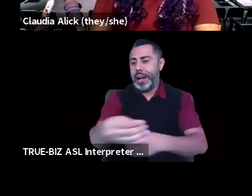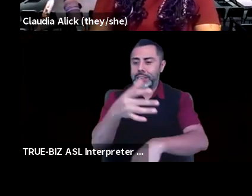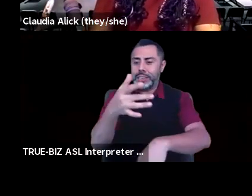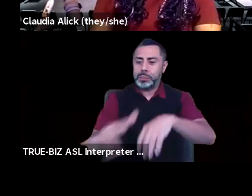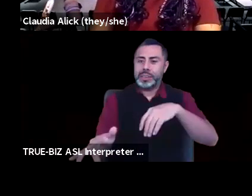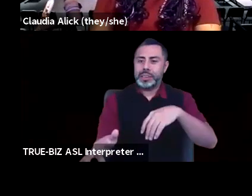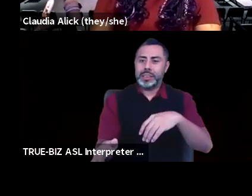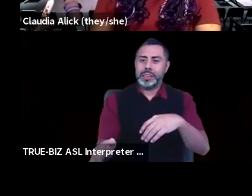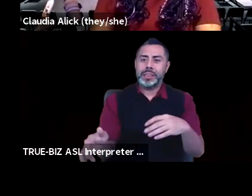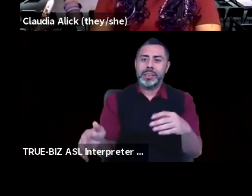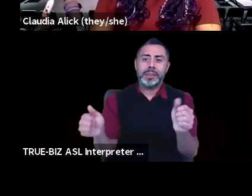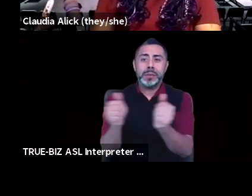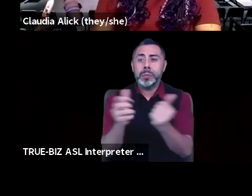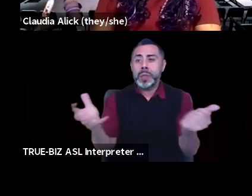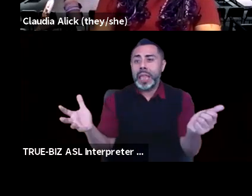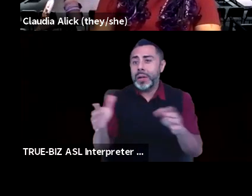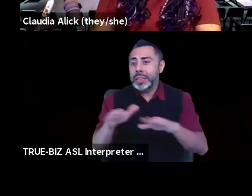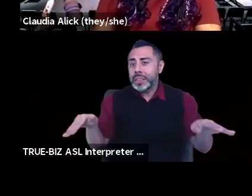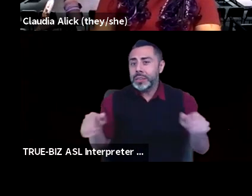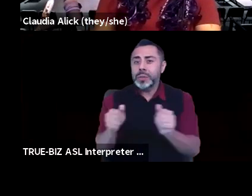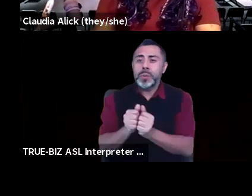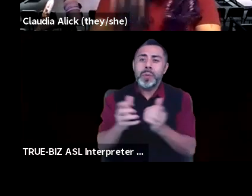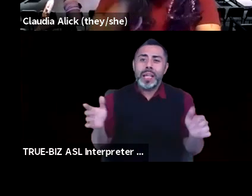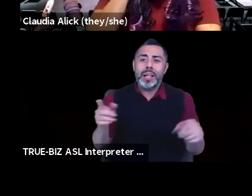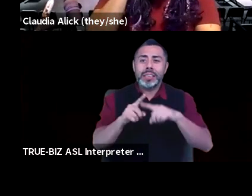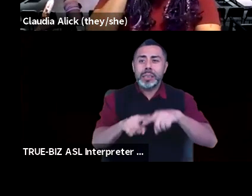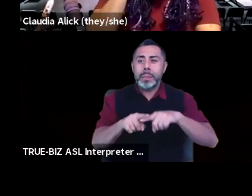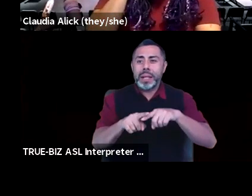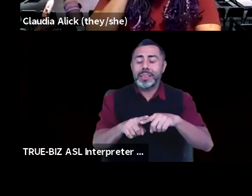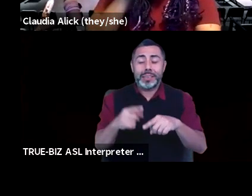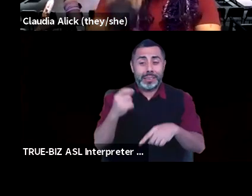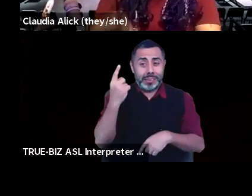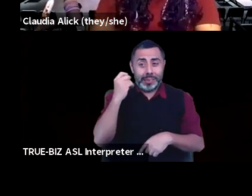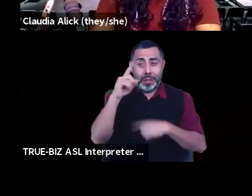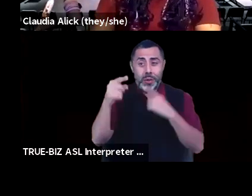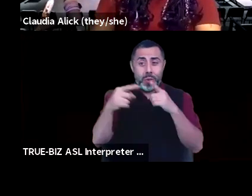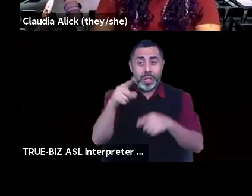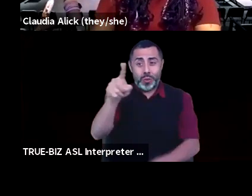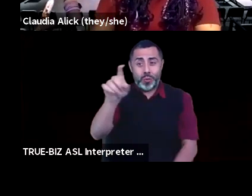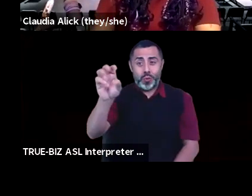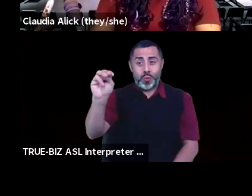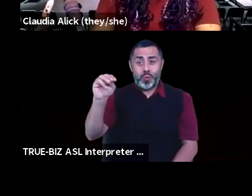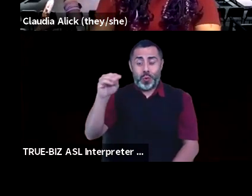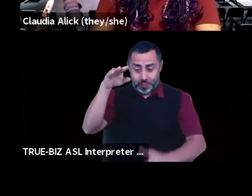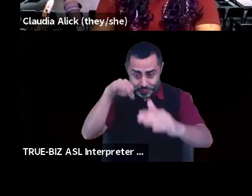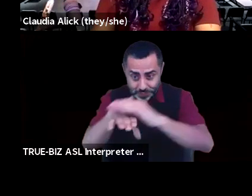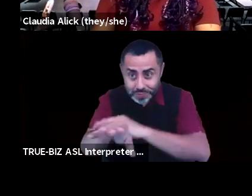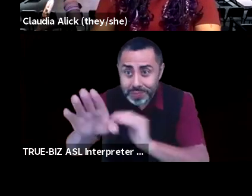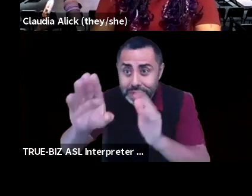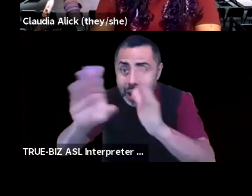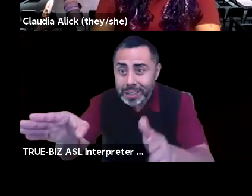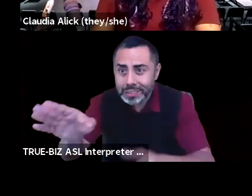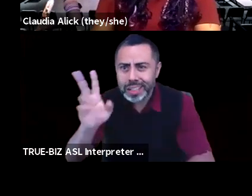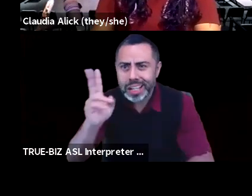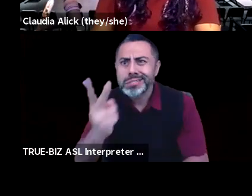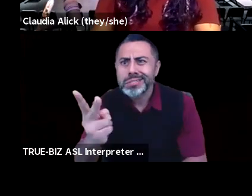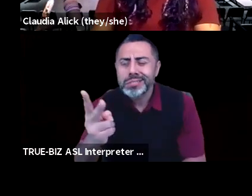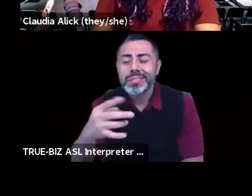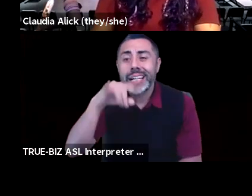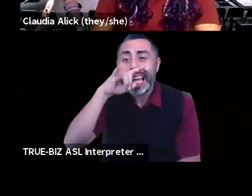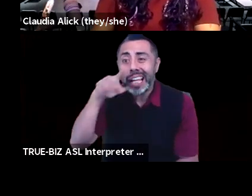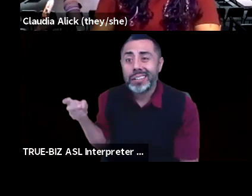of children or dependents, because when you're zooming into people's homes, you will see it. The children will crawl on you.